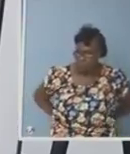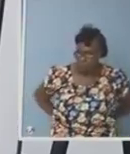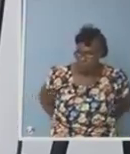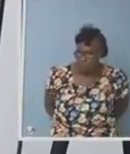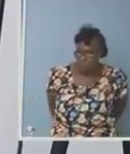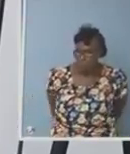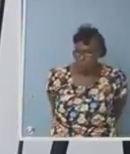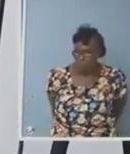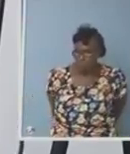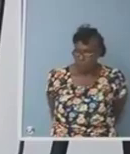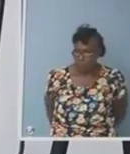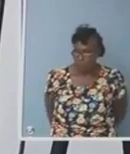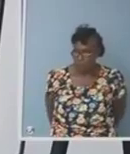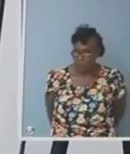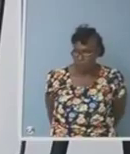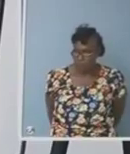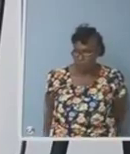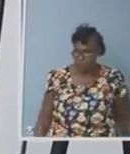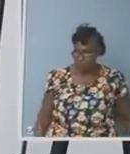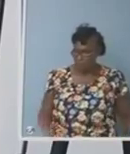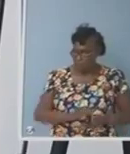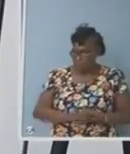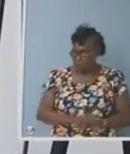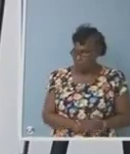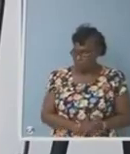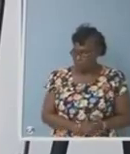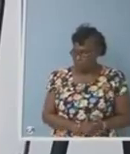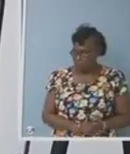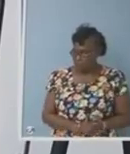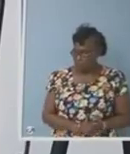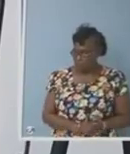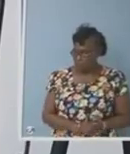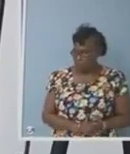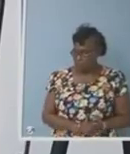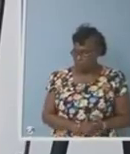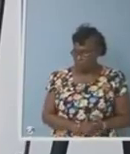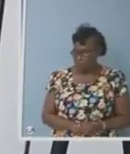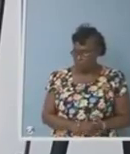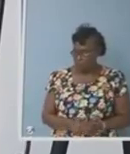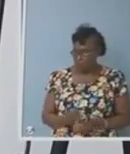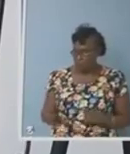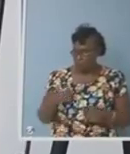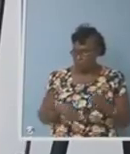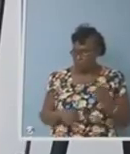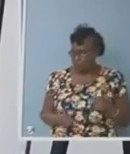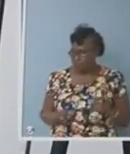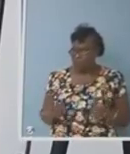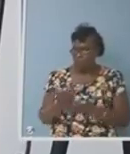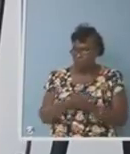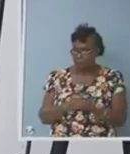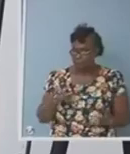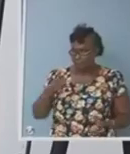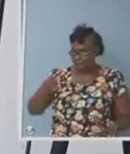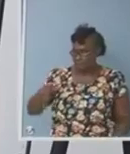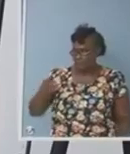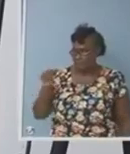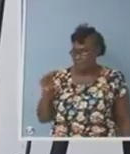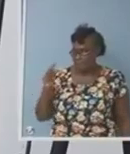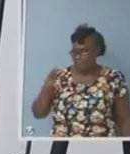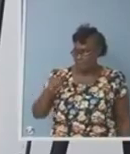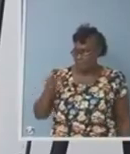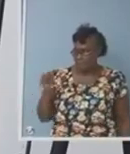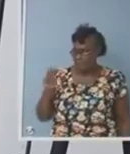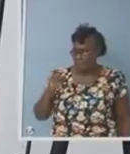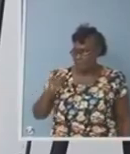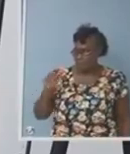group, and they came back home to Tobago, and because they were out of the country, they passed